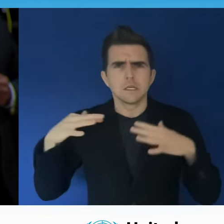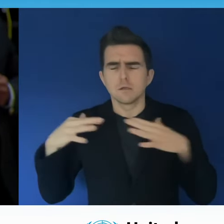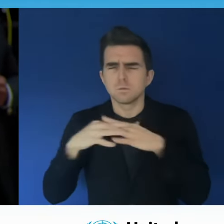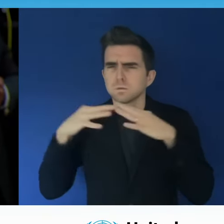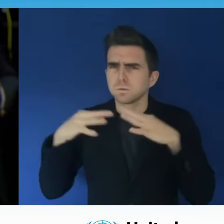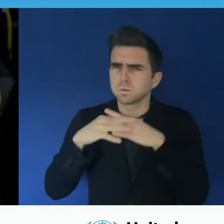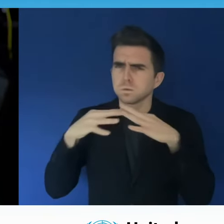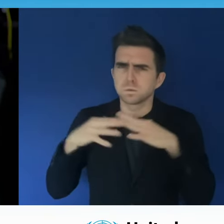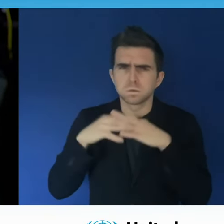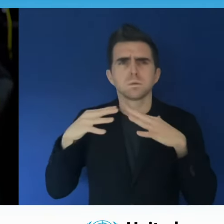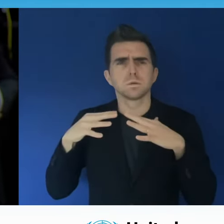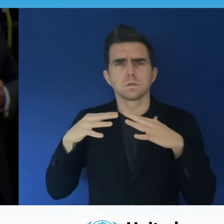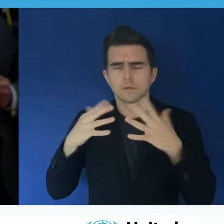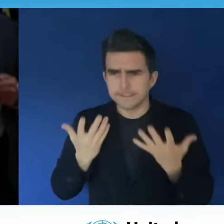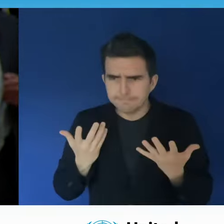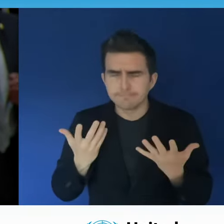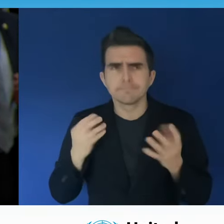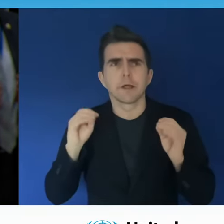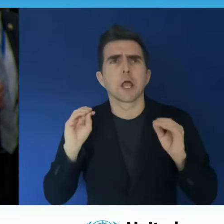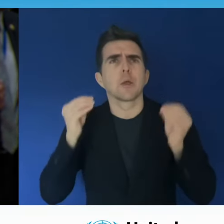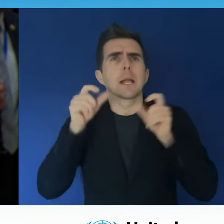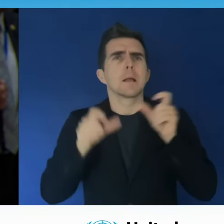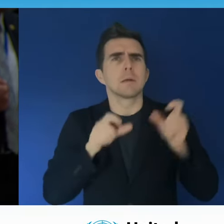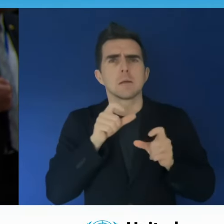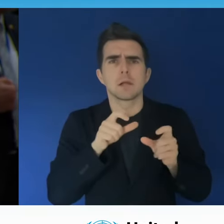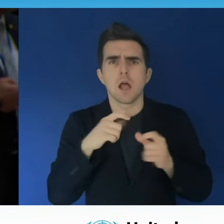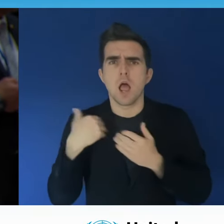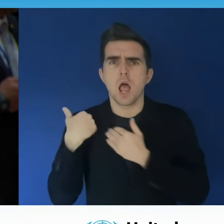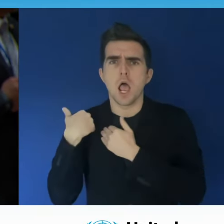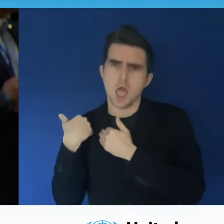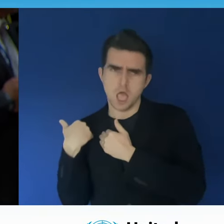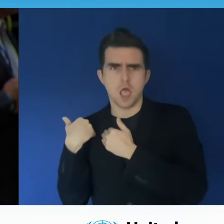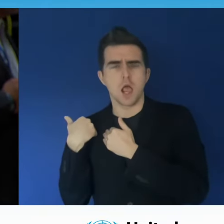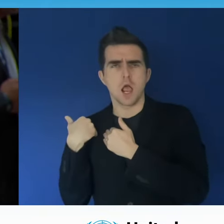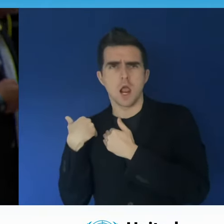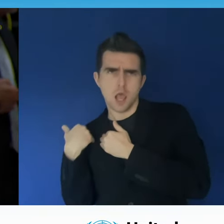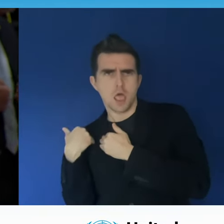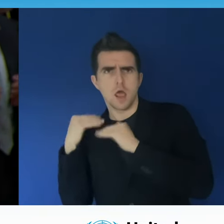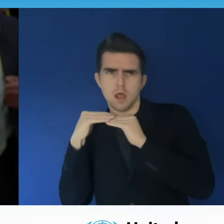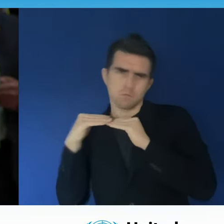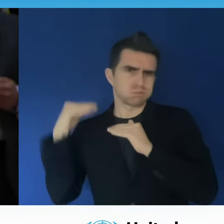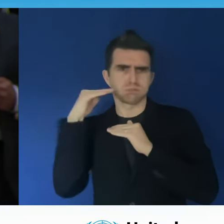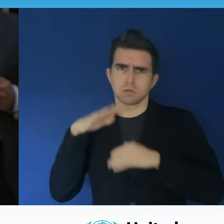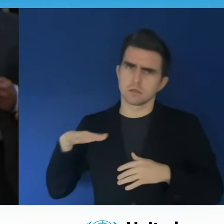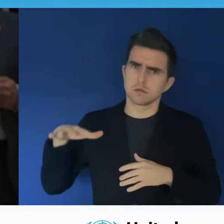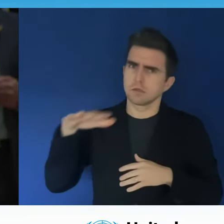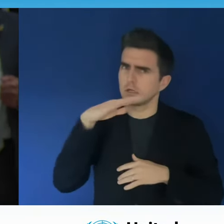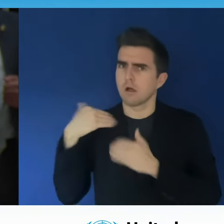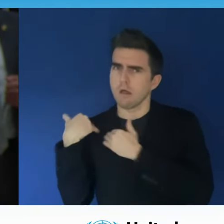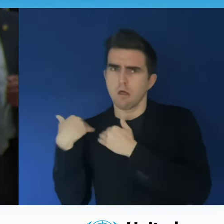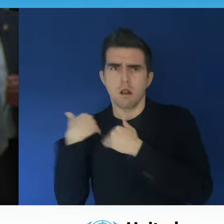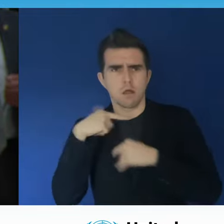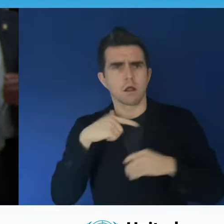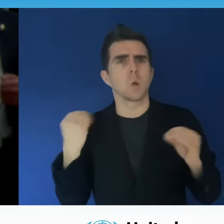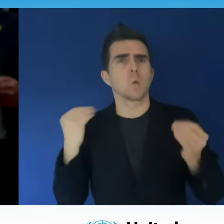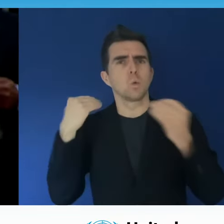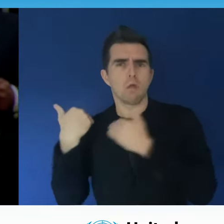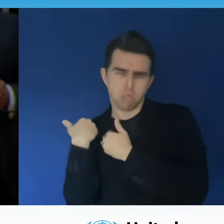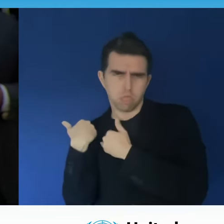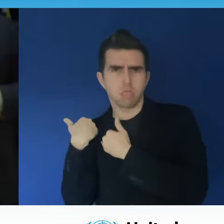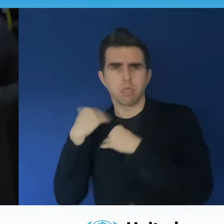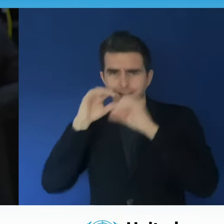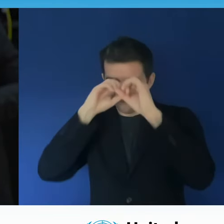future obscured by the shadows of uncertainty. Let me paint a vivid picture with the